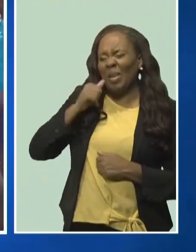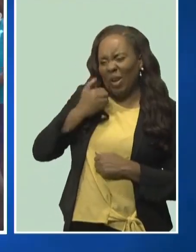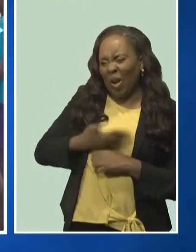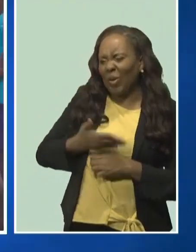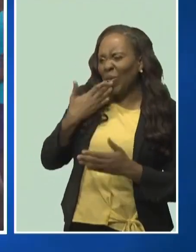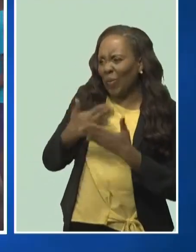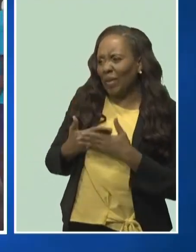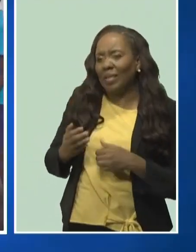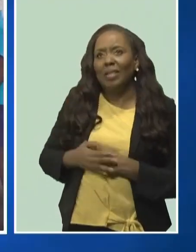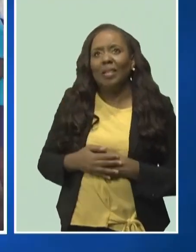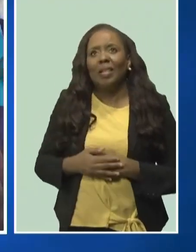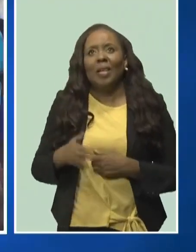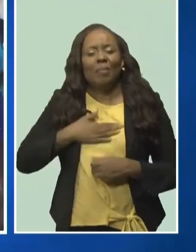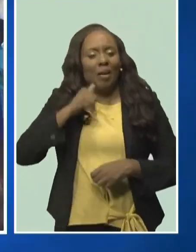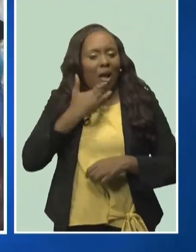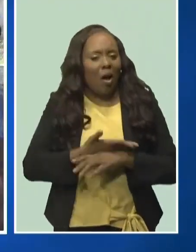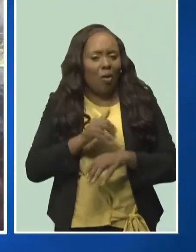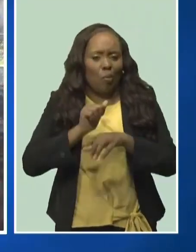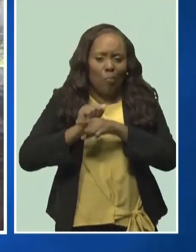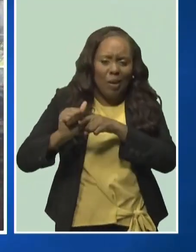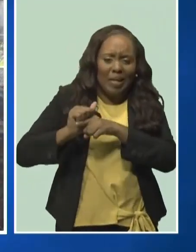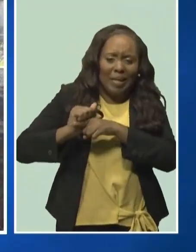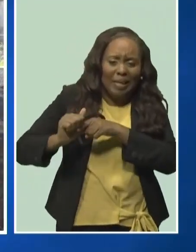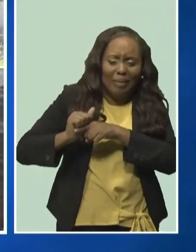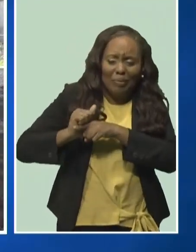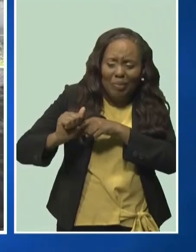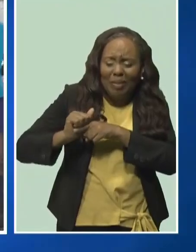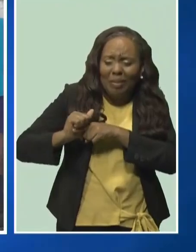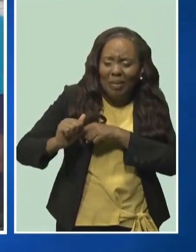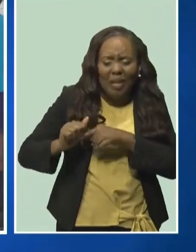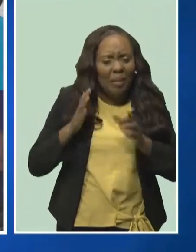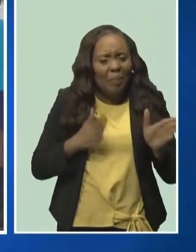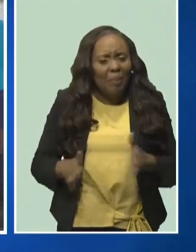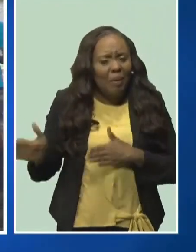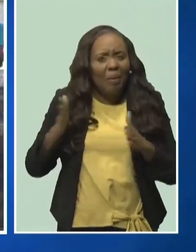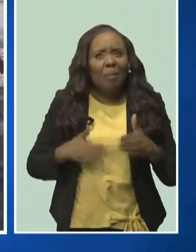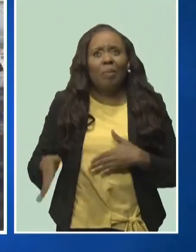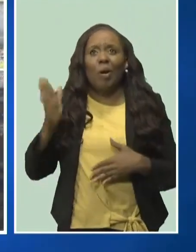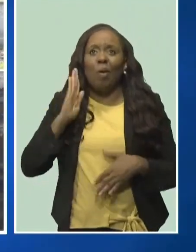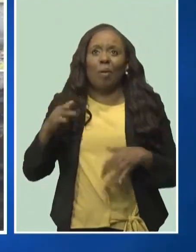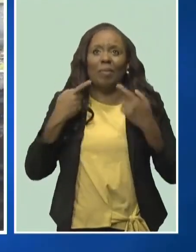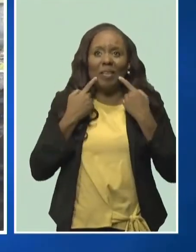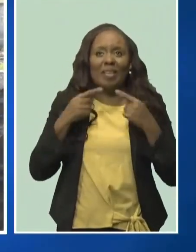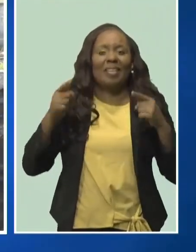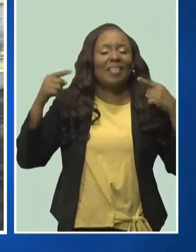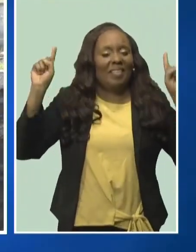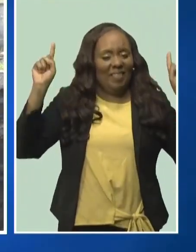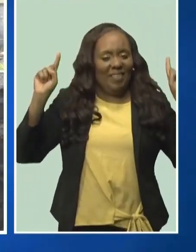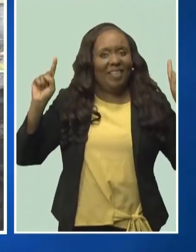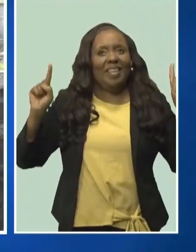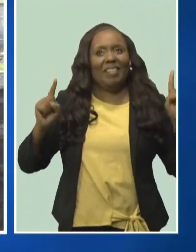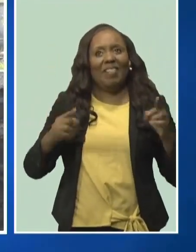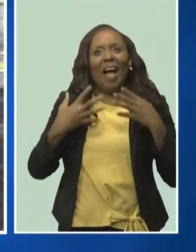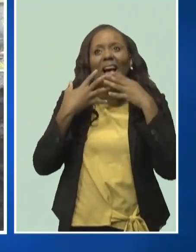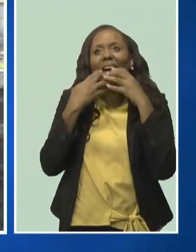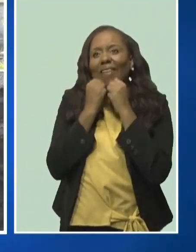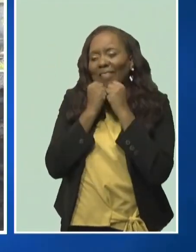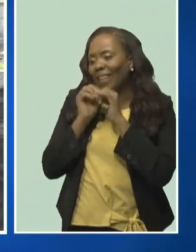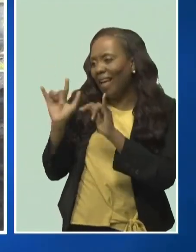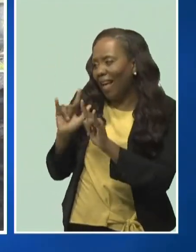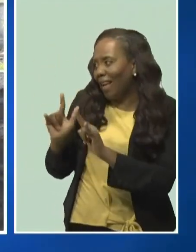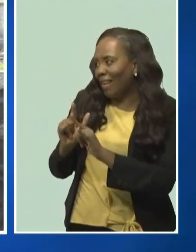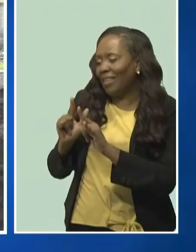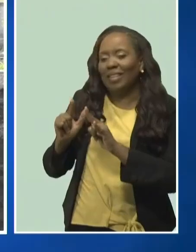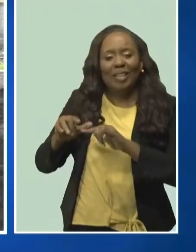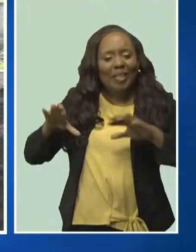practiced hard, she worked hard, preparing for this competition, and I know she'll be successful, and I love her to death. And I told her to do her